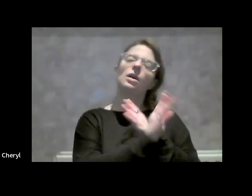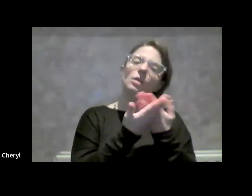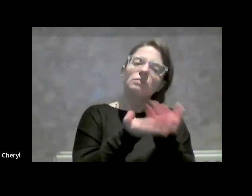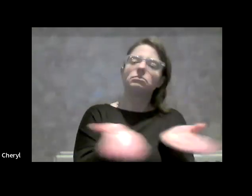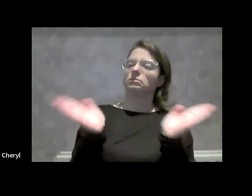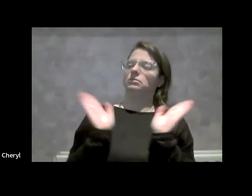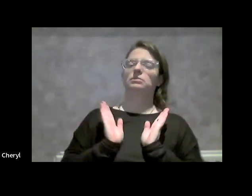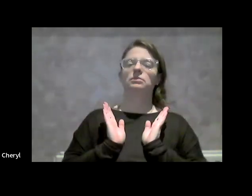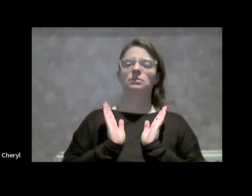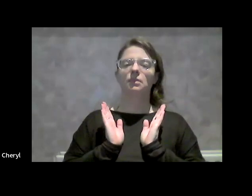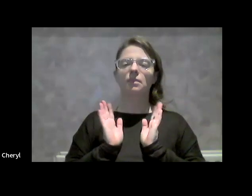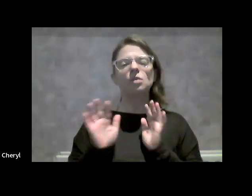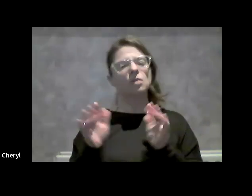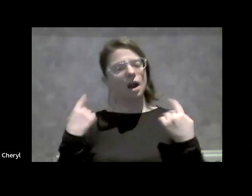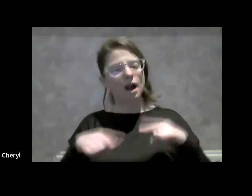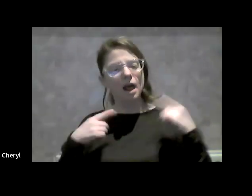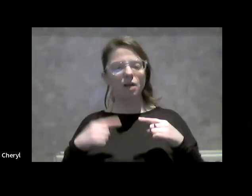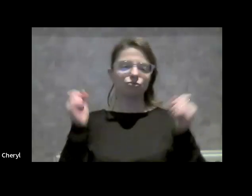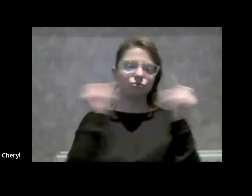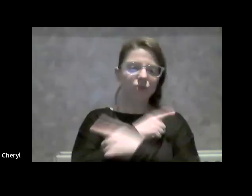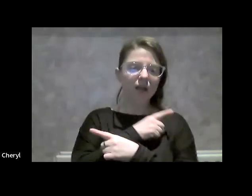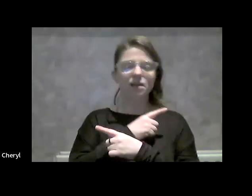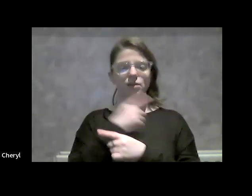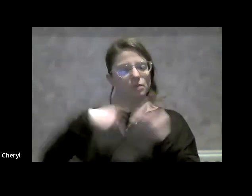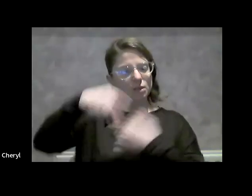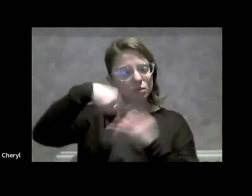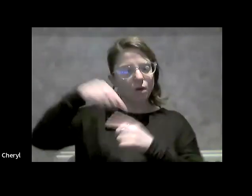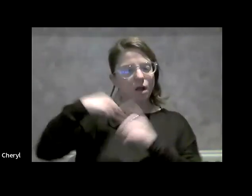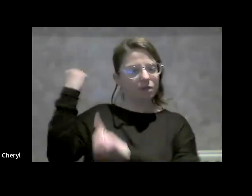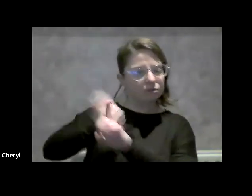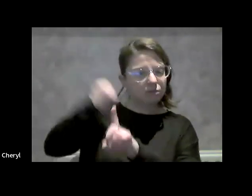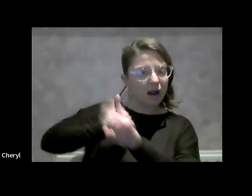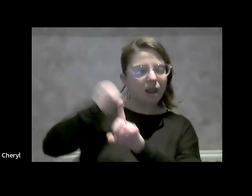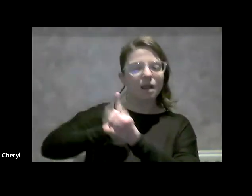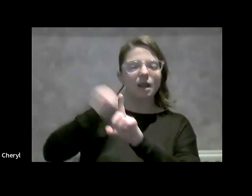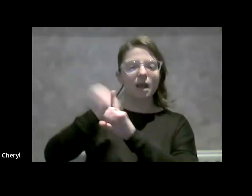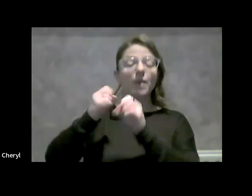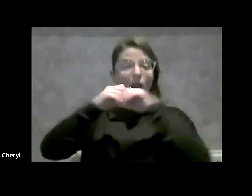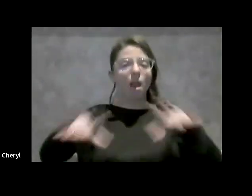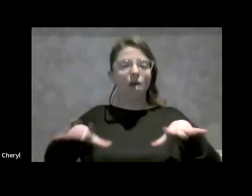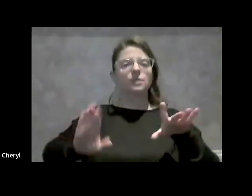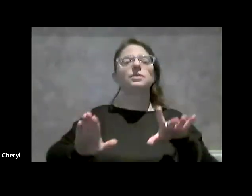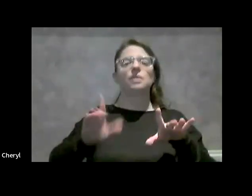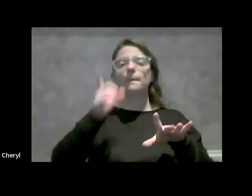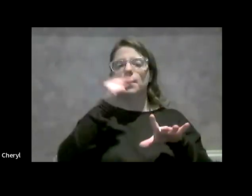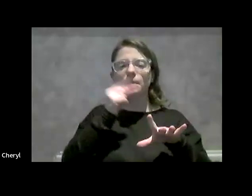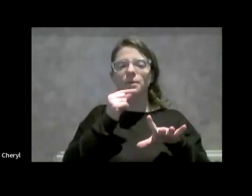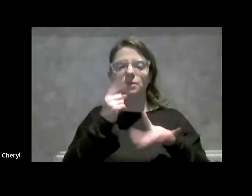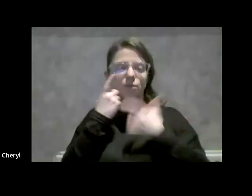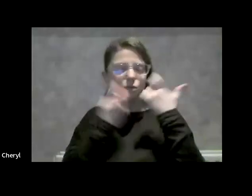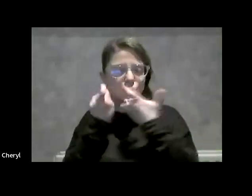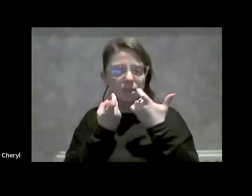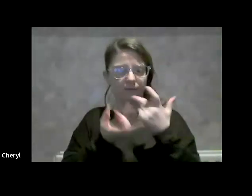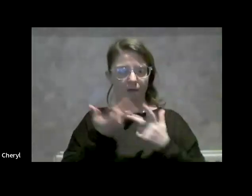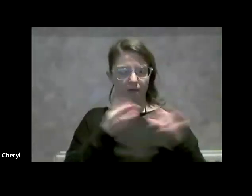the charmed quark, the strange, we twirl, we rally, and we get lost on purpose, searching for